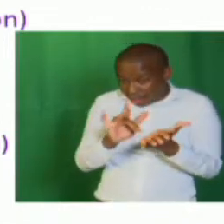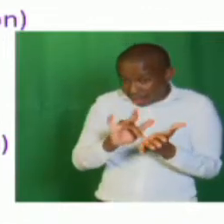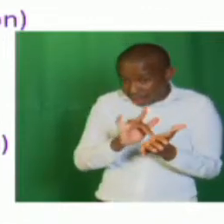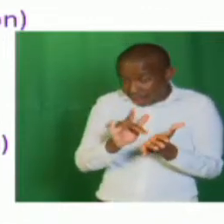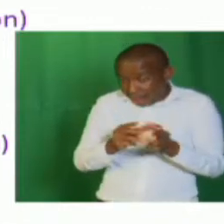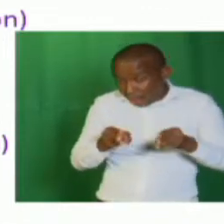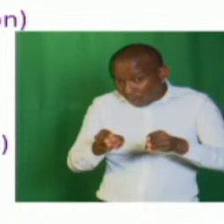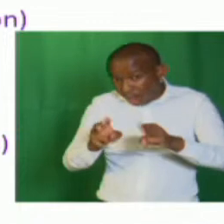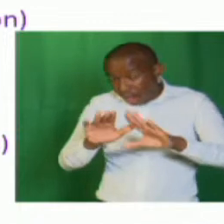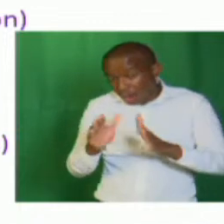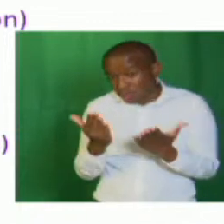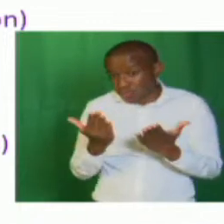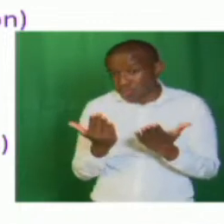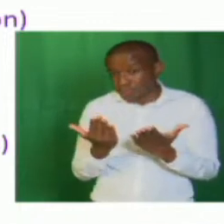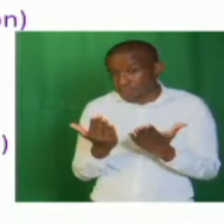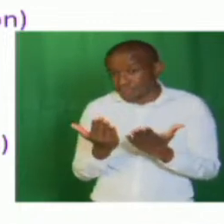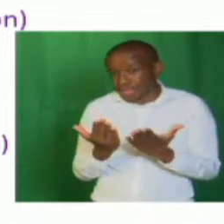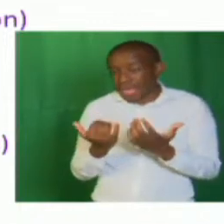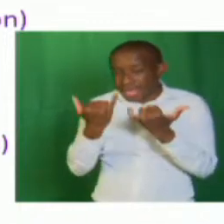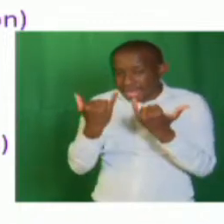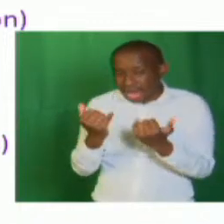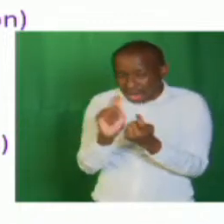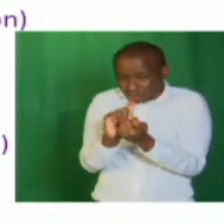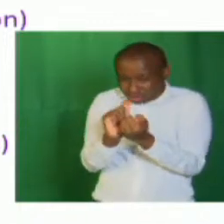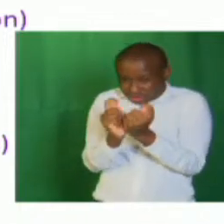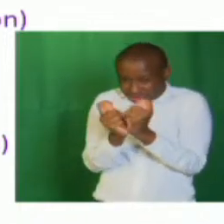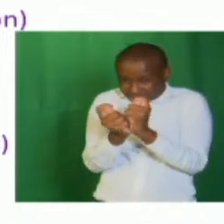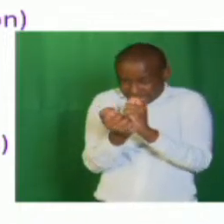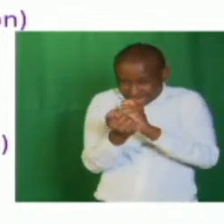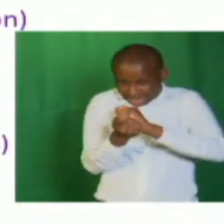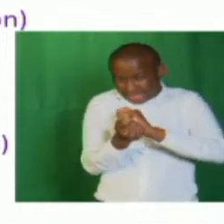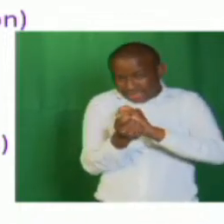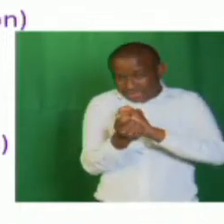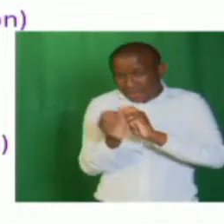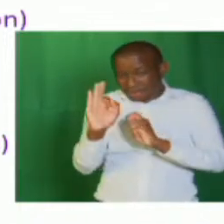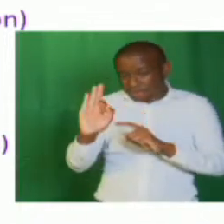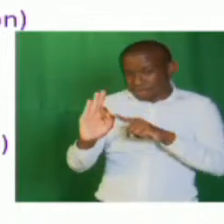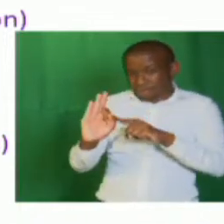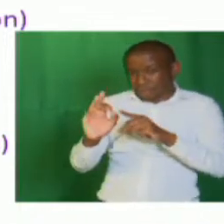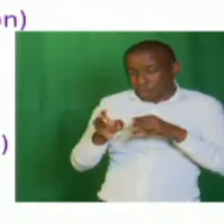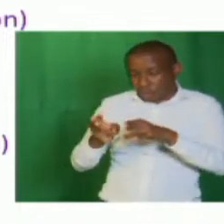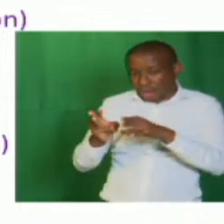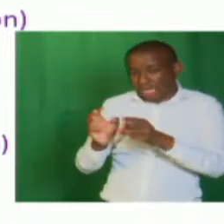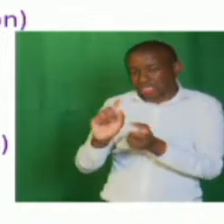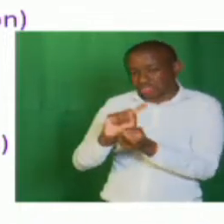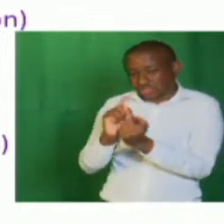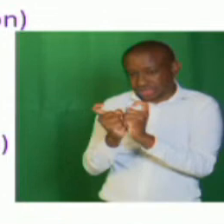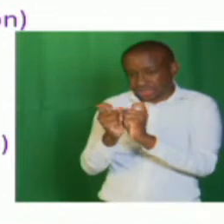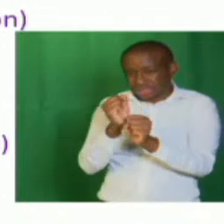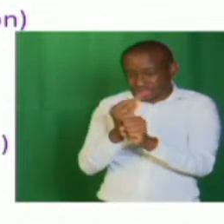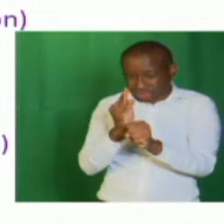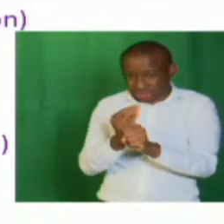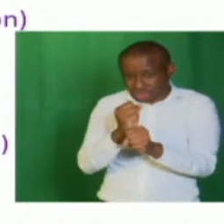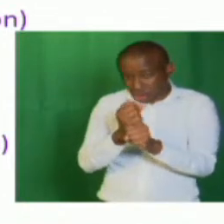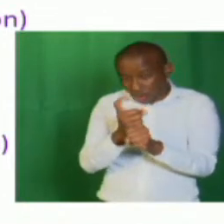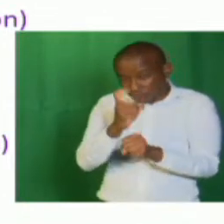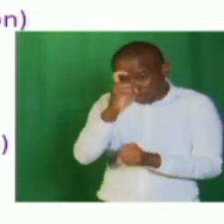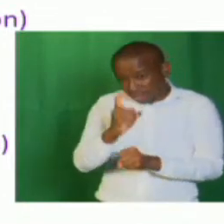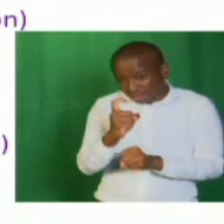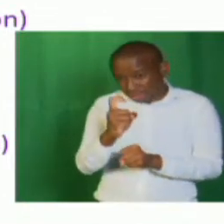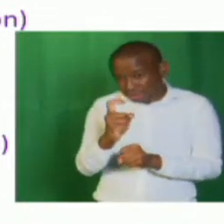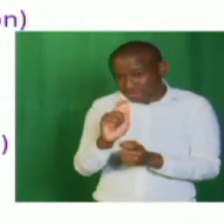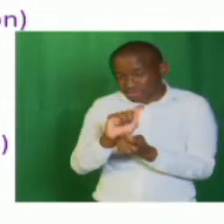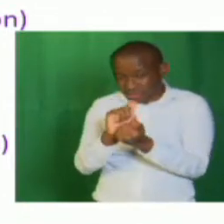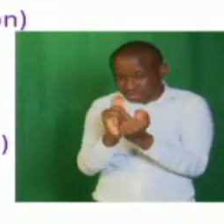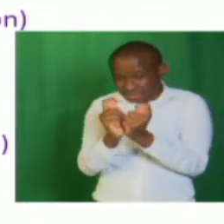in algebraic method is we change from the function method, the g of x, we change from that, and then